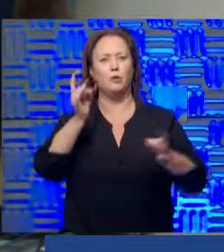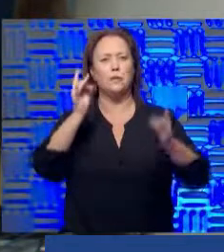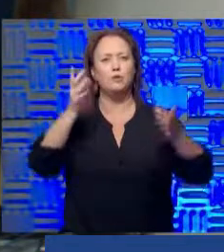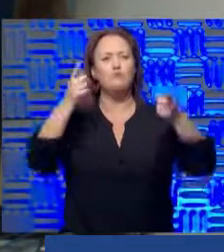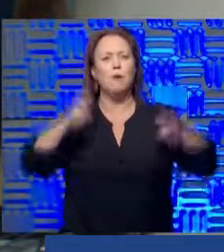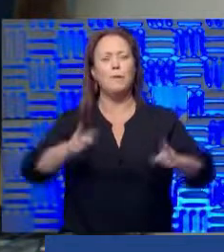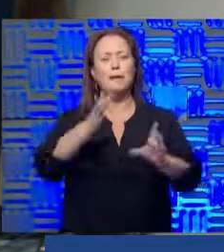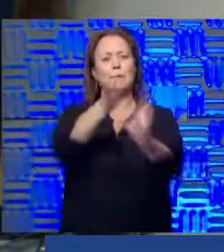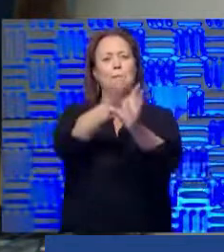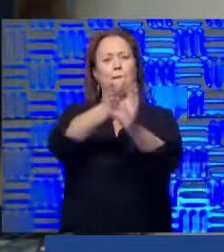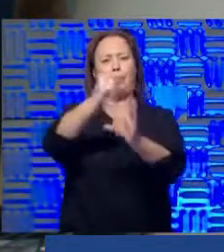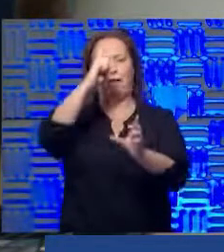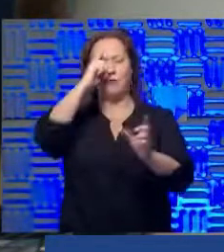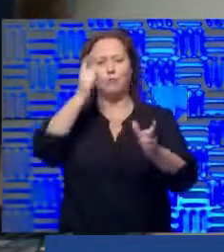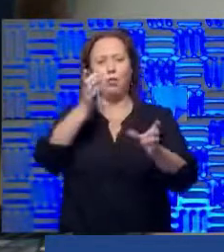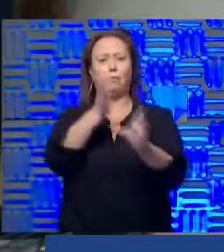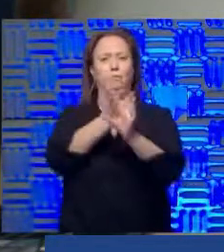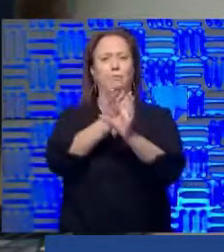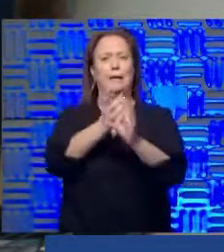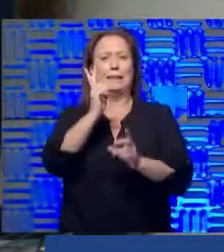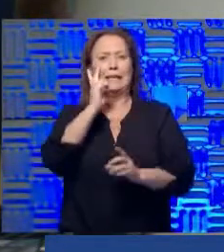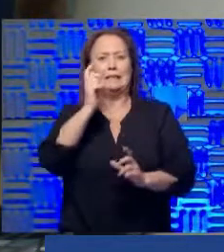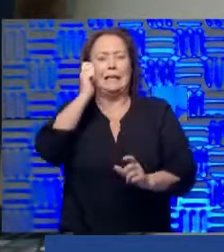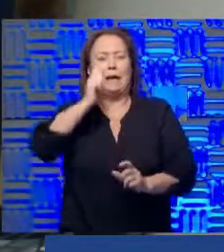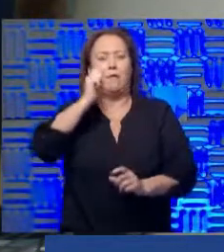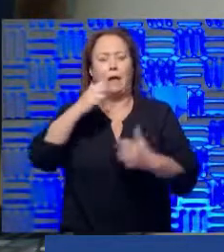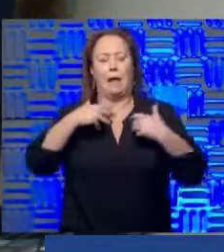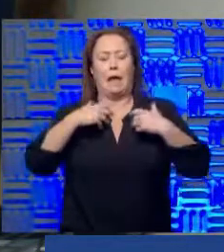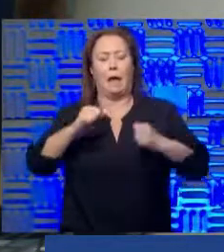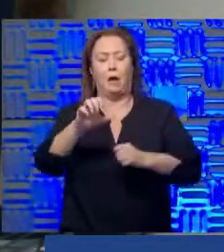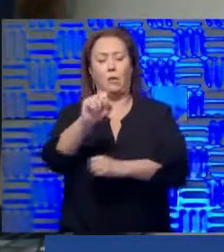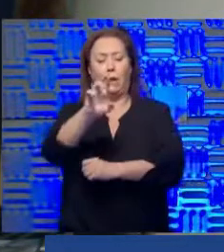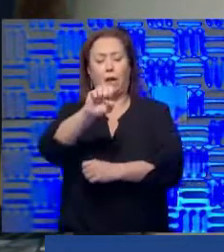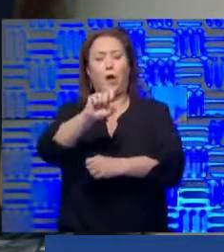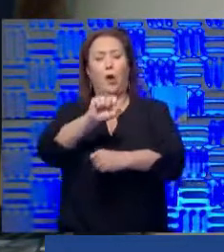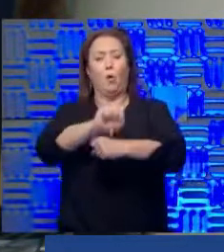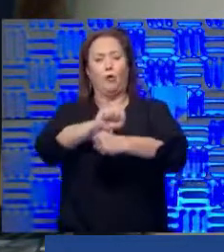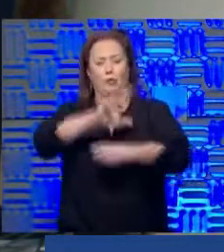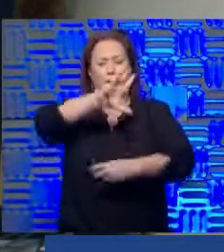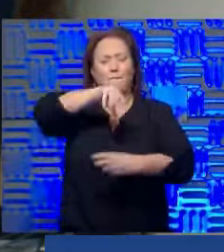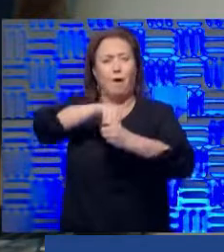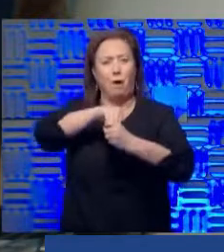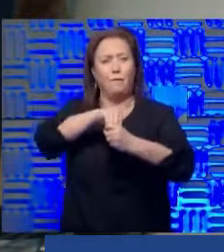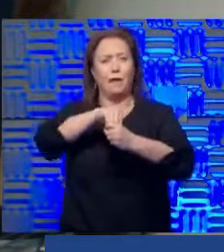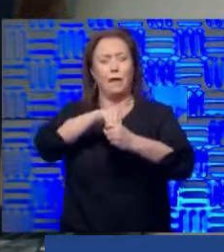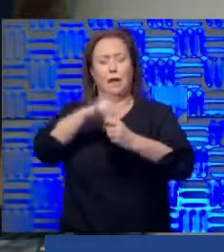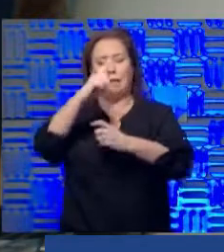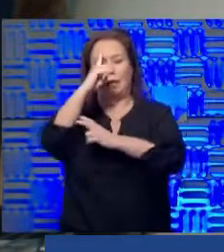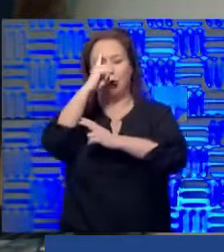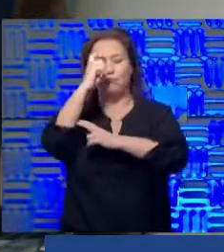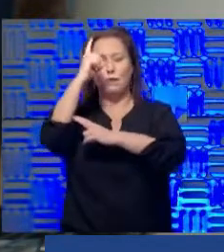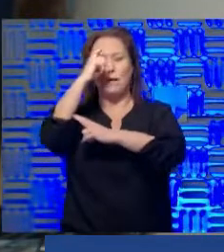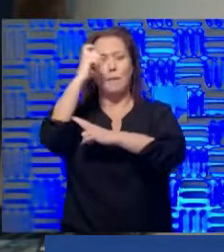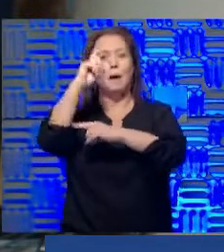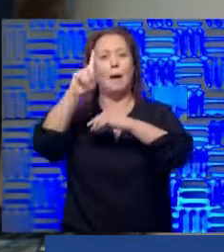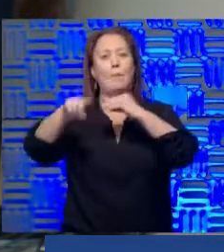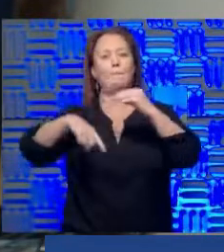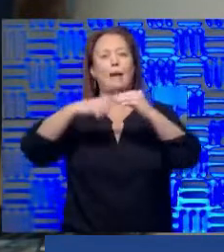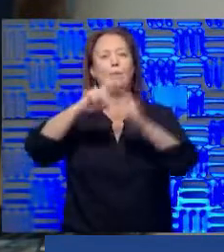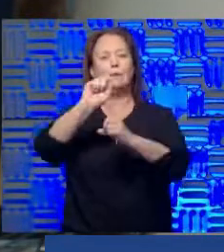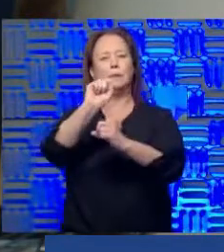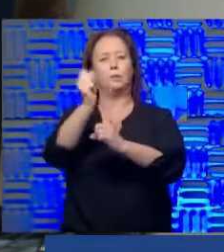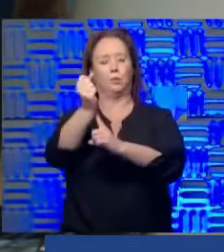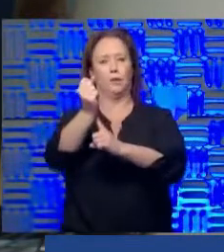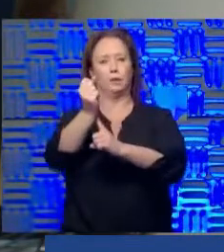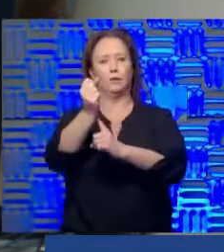trauma for what they see every day. Healthcare workers who are in the midst of this, they tend to dream more about the actual situations